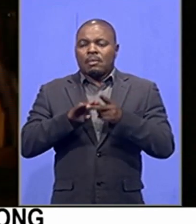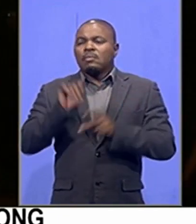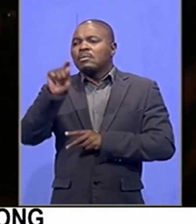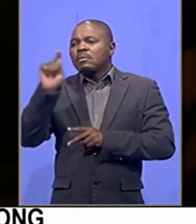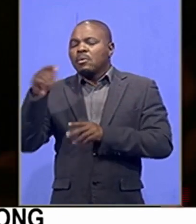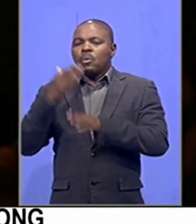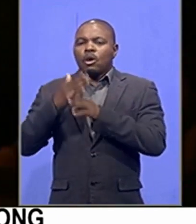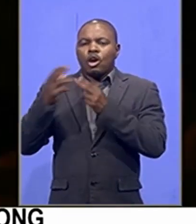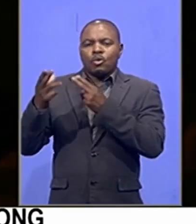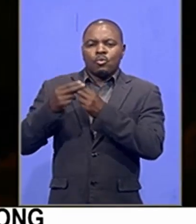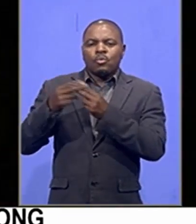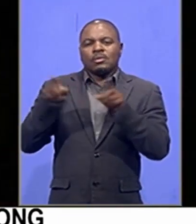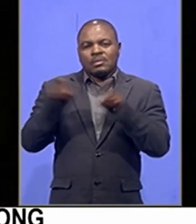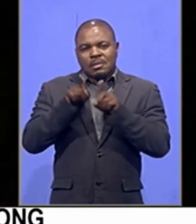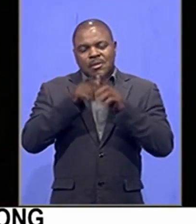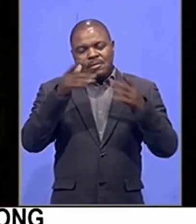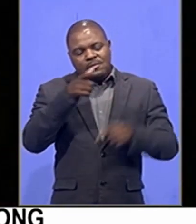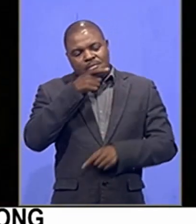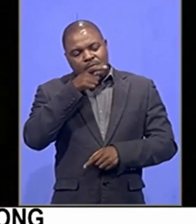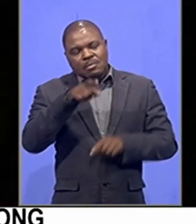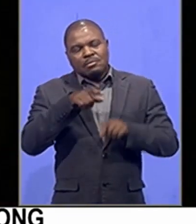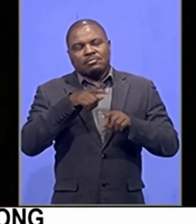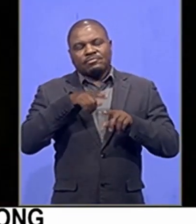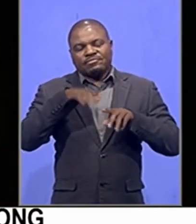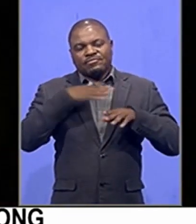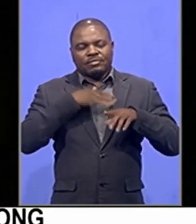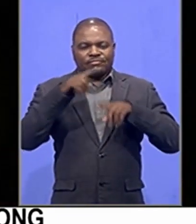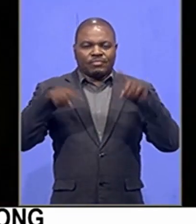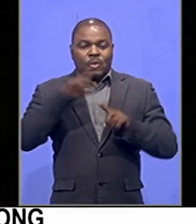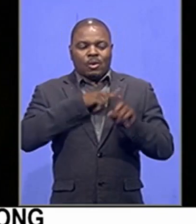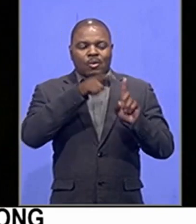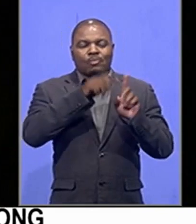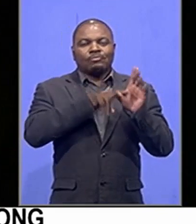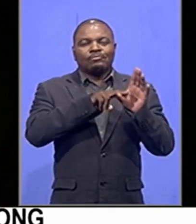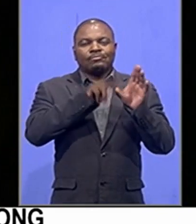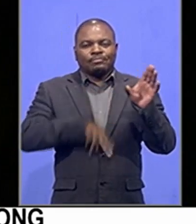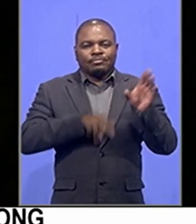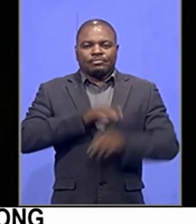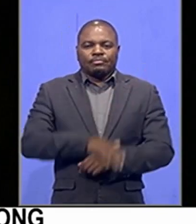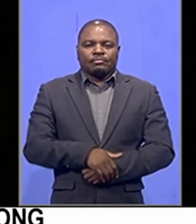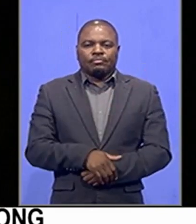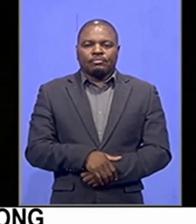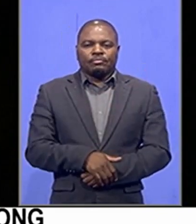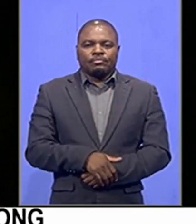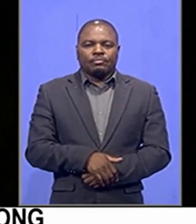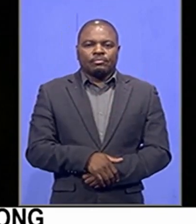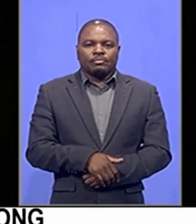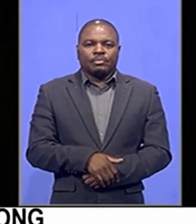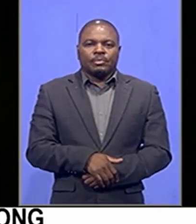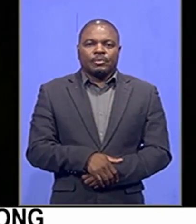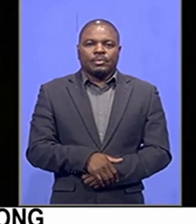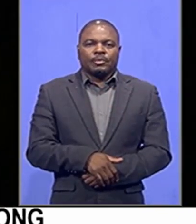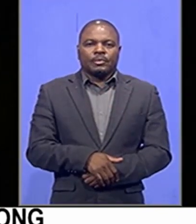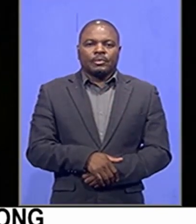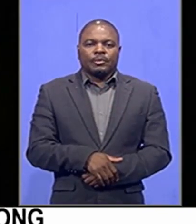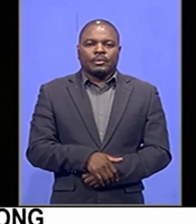mengwe ya bašomi e ntšhitše maikutlo a go fapana go latela go itokolola mošomong ga under the Ruyter.